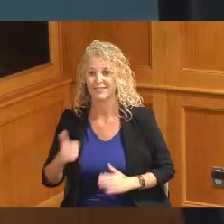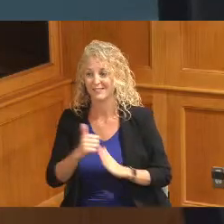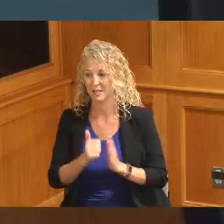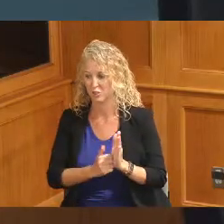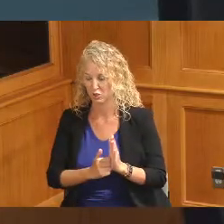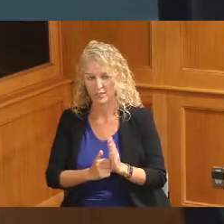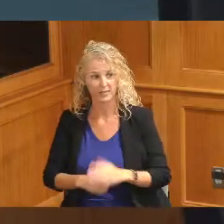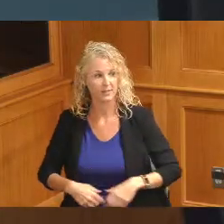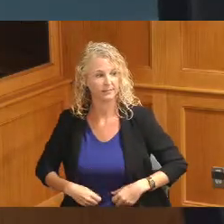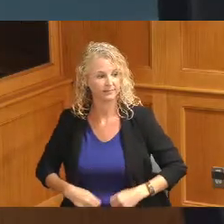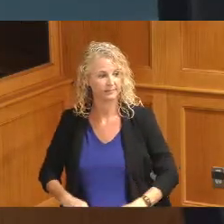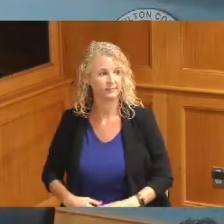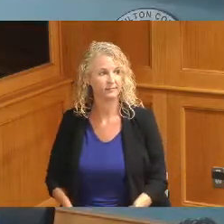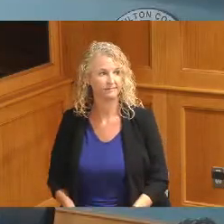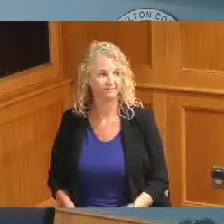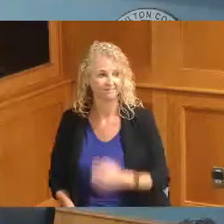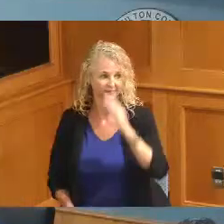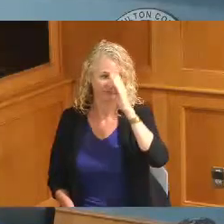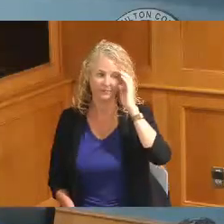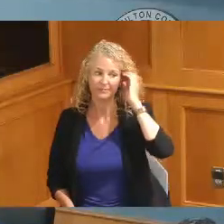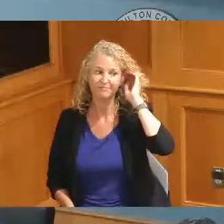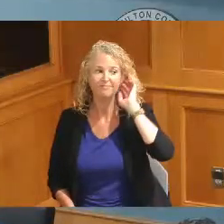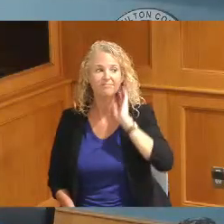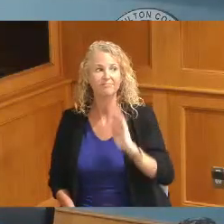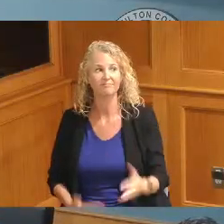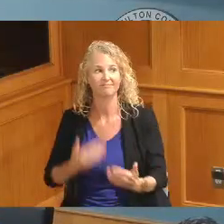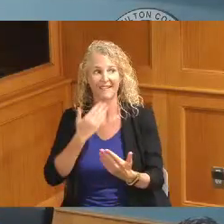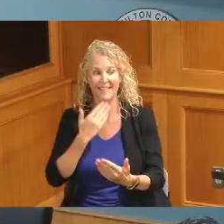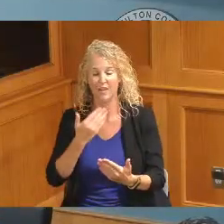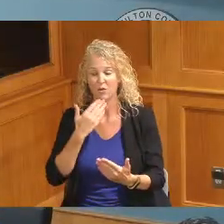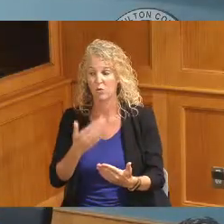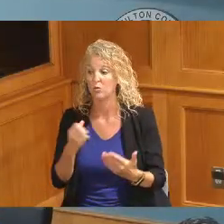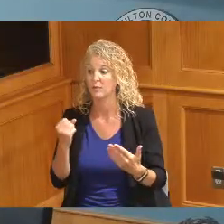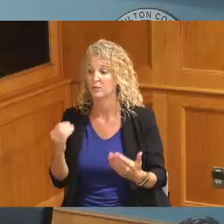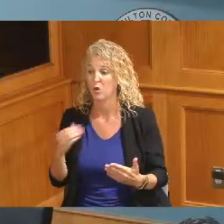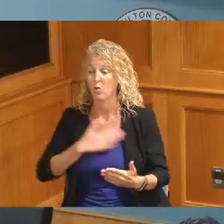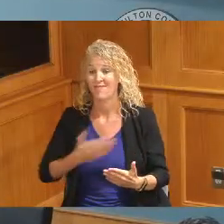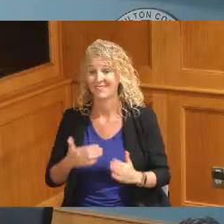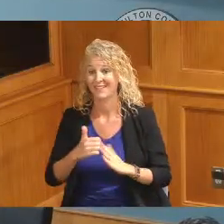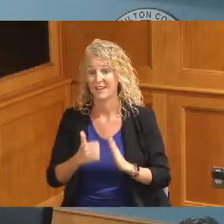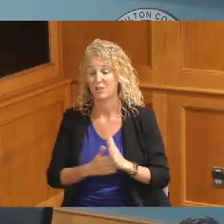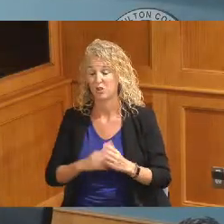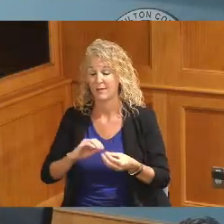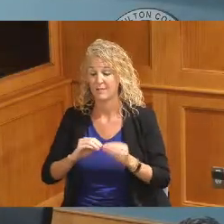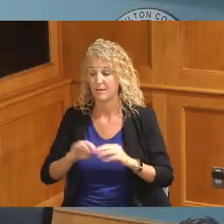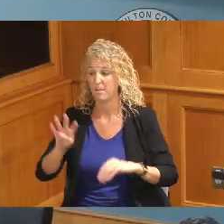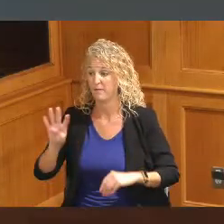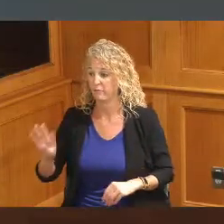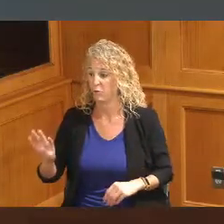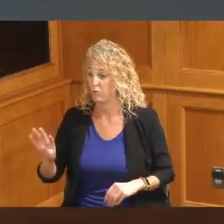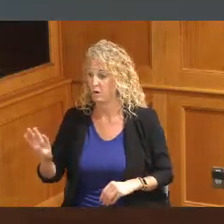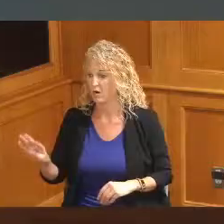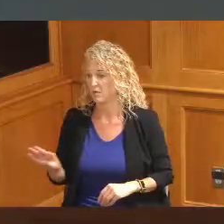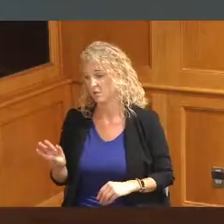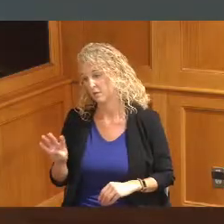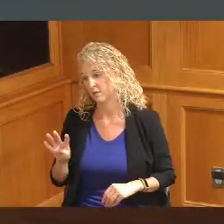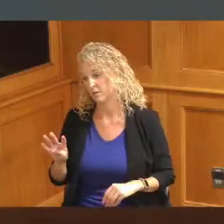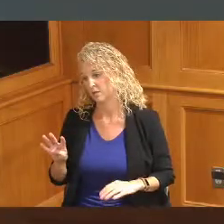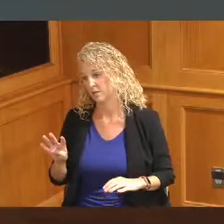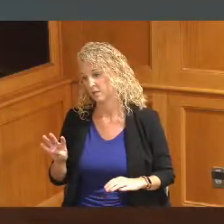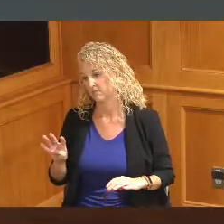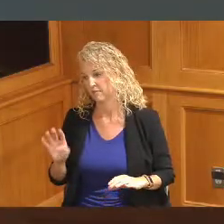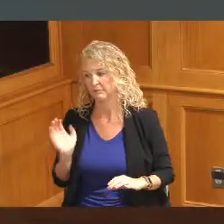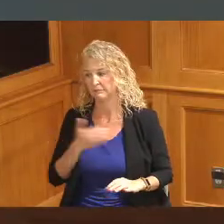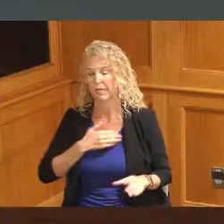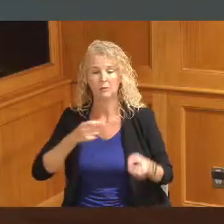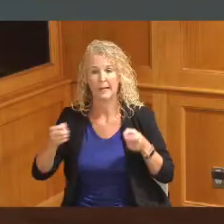agenda. Thank you, commissioners. So on the consent agenda, starting with item 4, is the actions of the